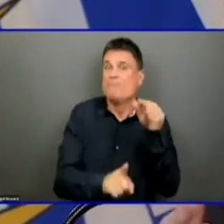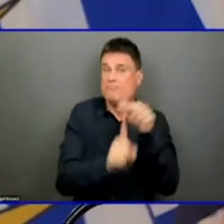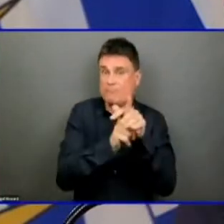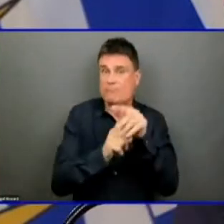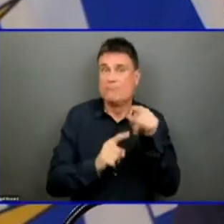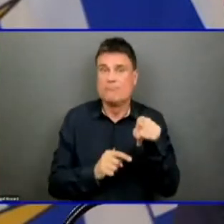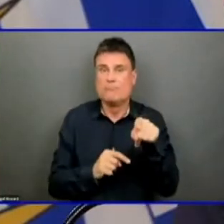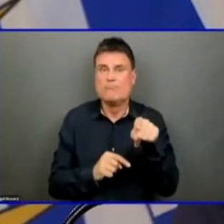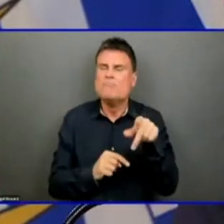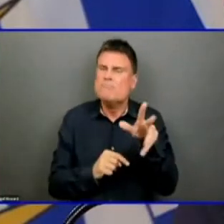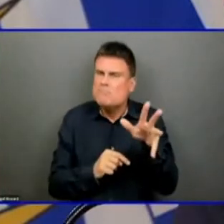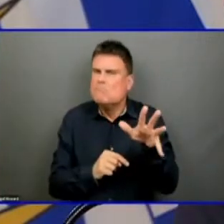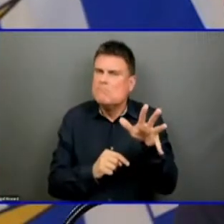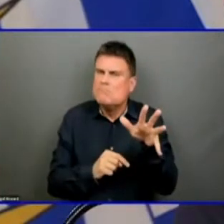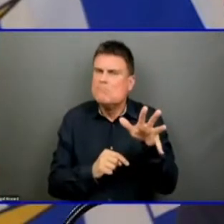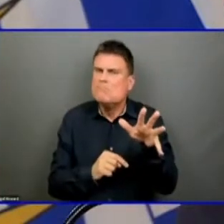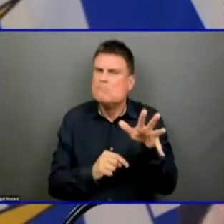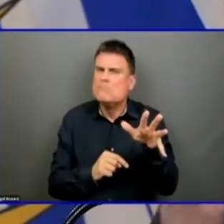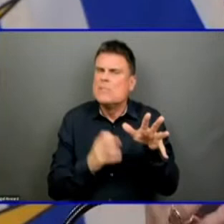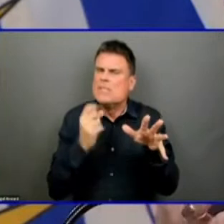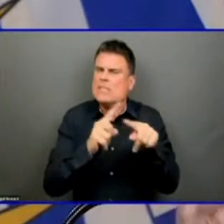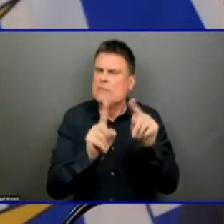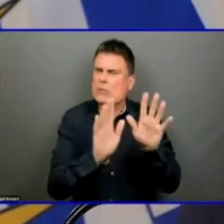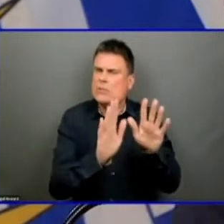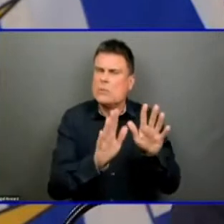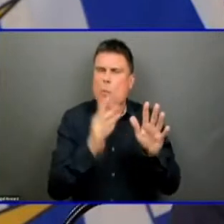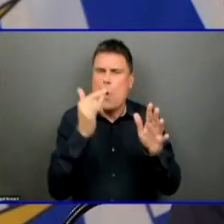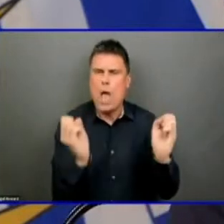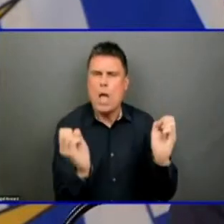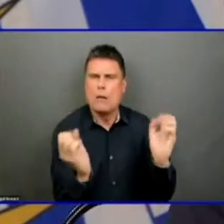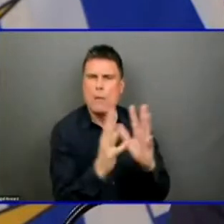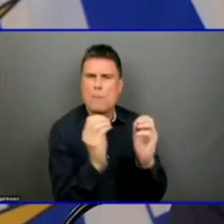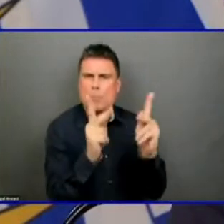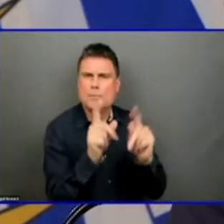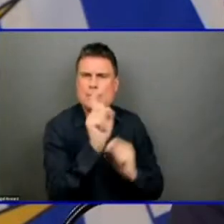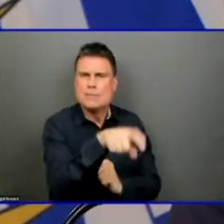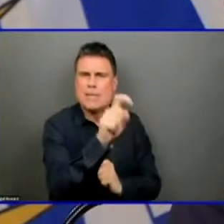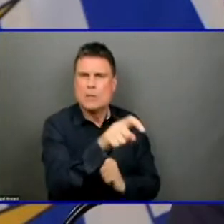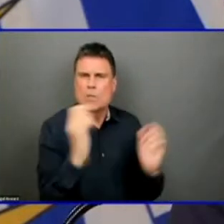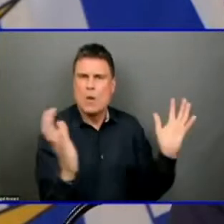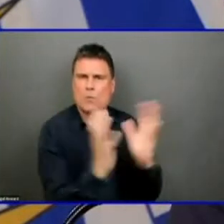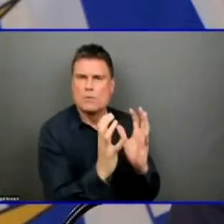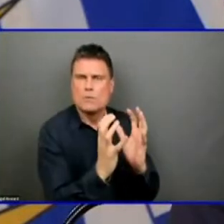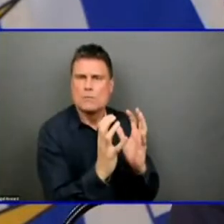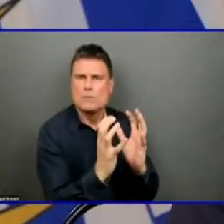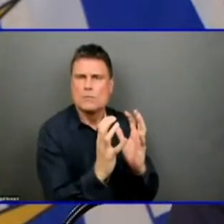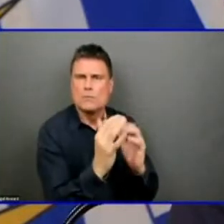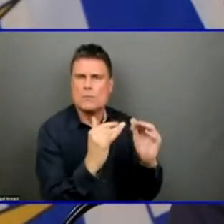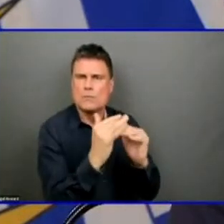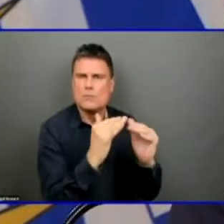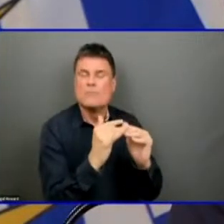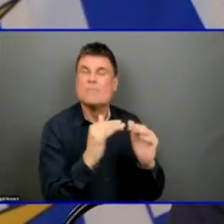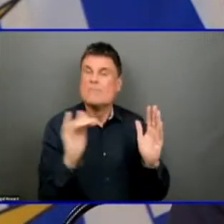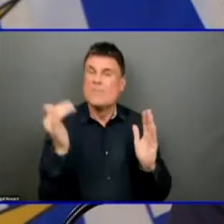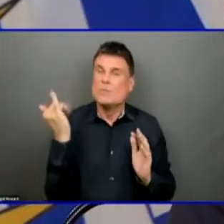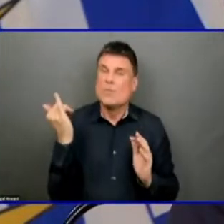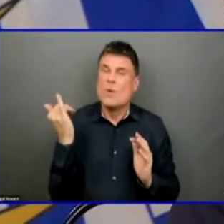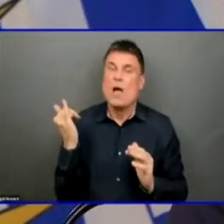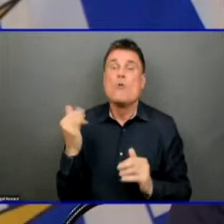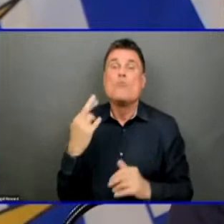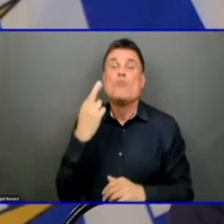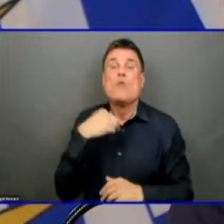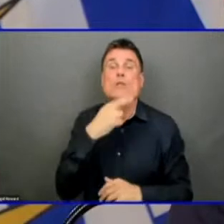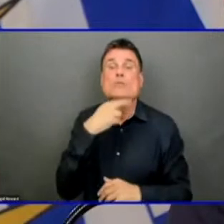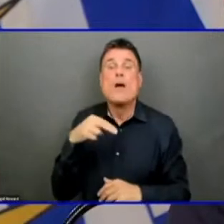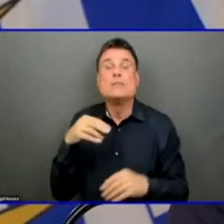people, and that's why things like the indoor dining restrictions apply across the board in the